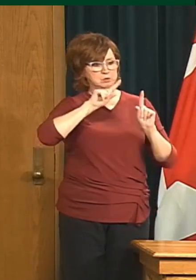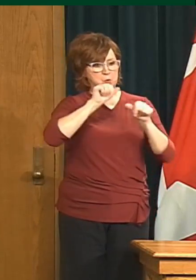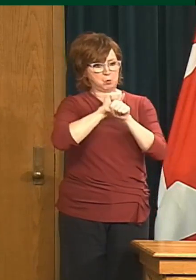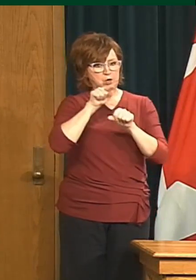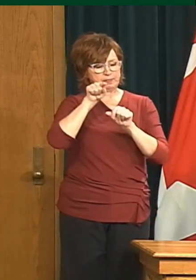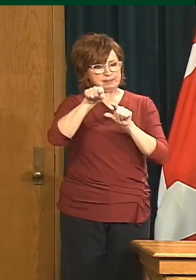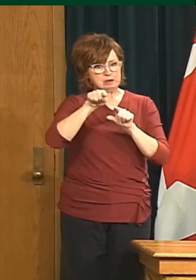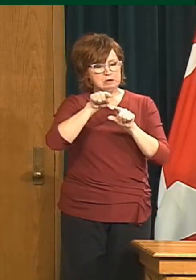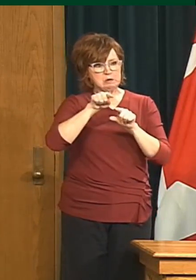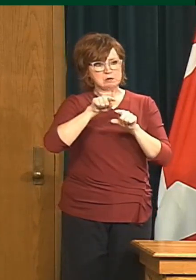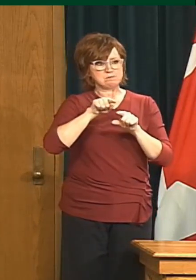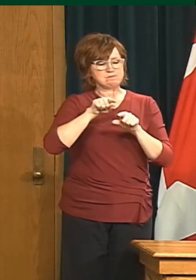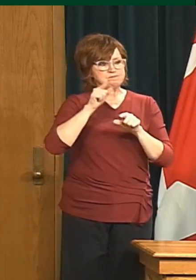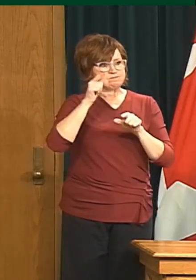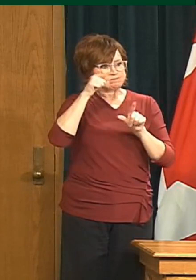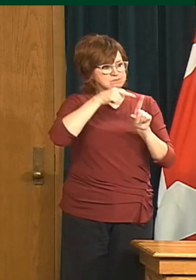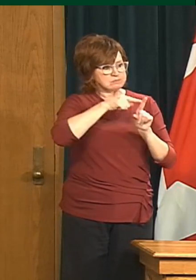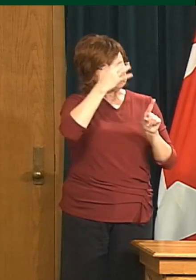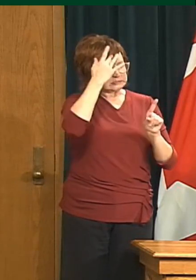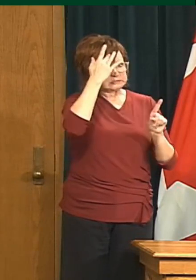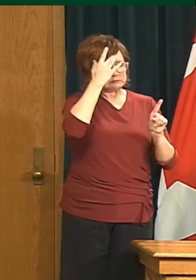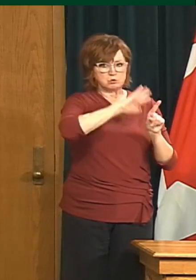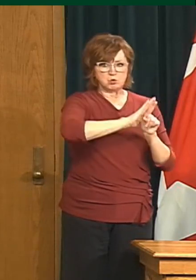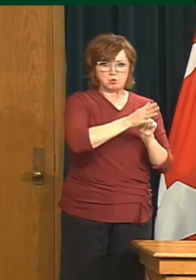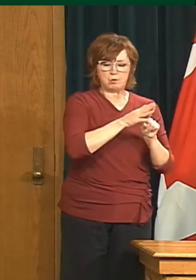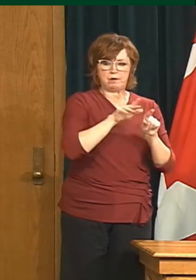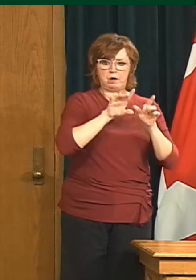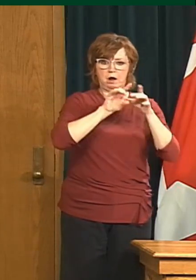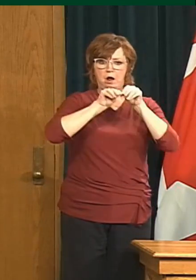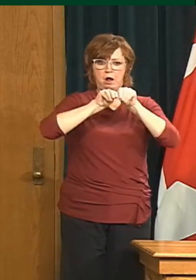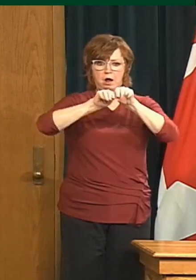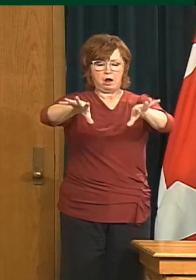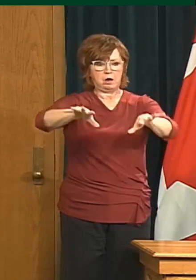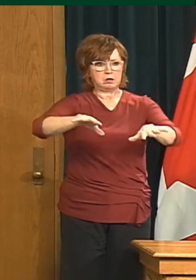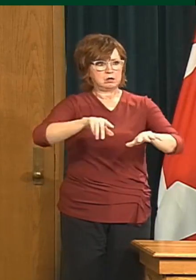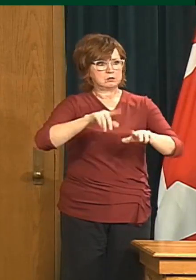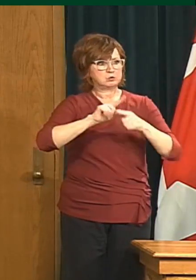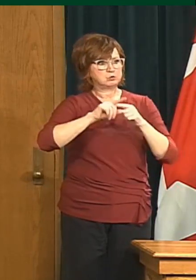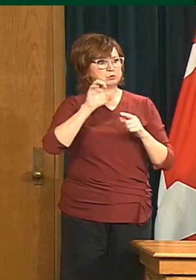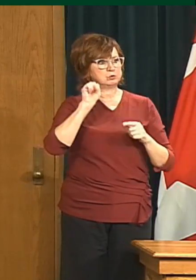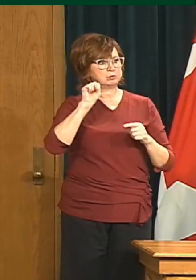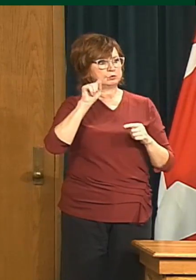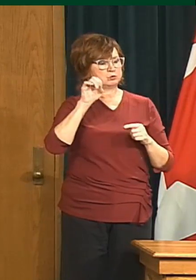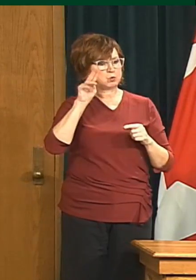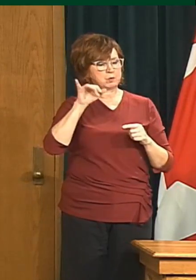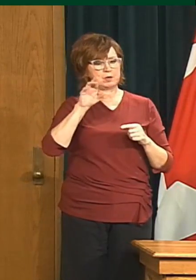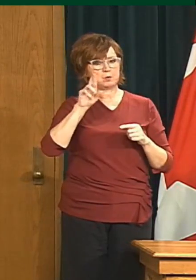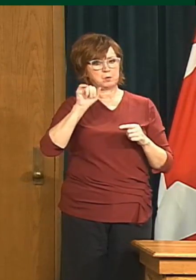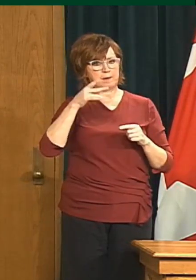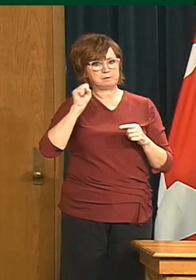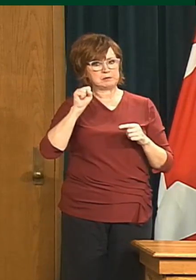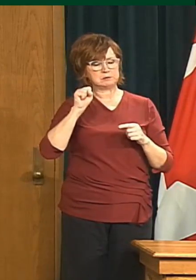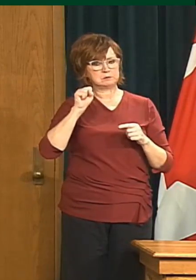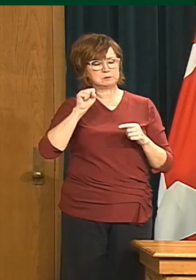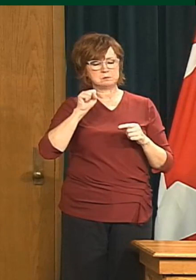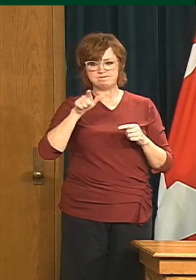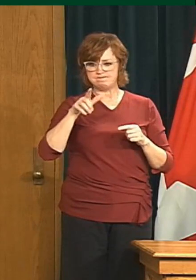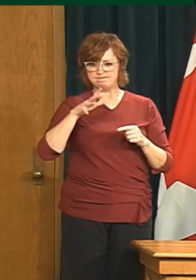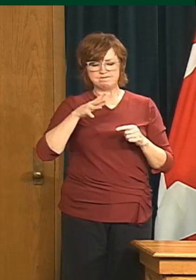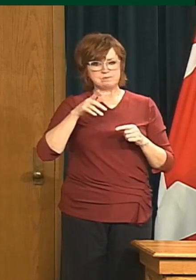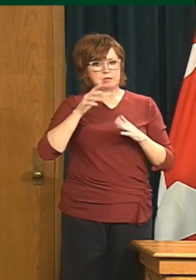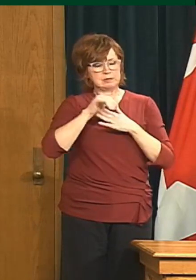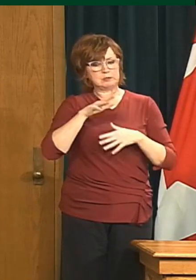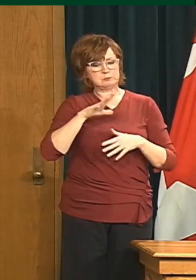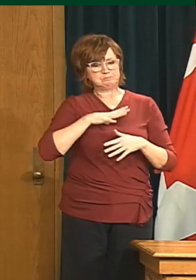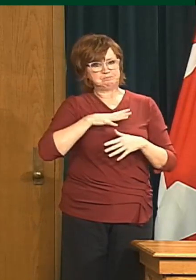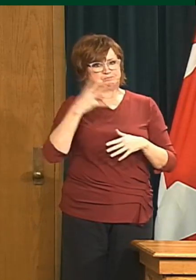coronavirus. What measures are going to be put in place to ensure that traveling healthcare professionals do not spread this virus